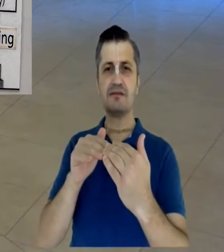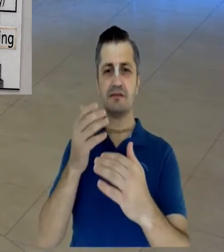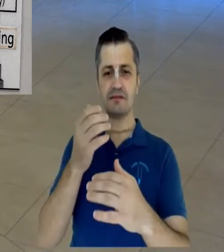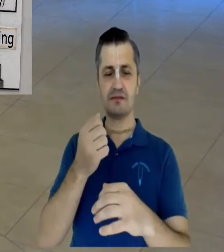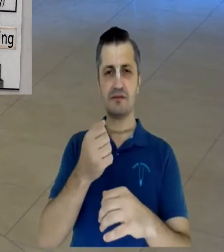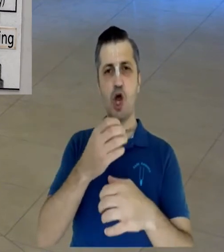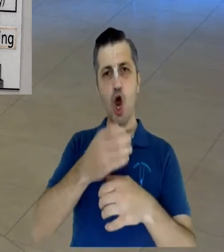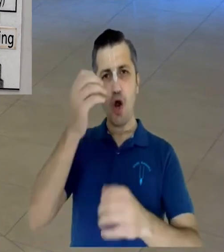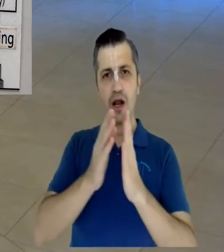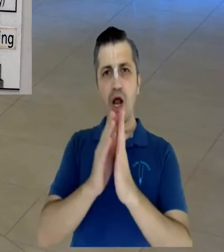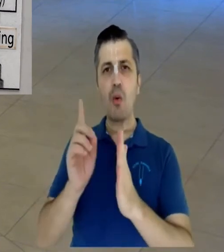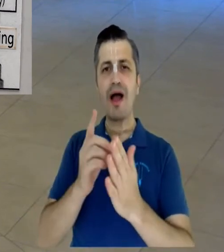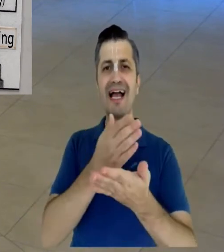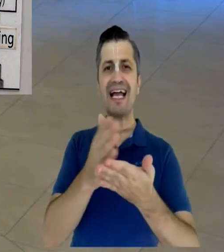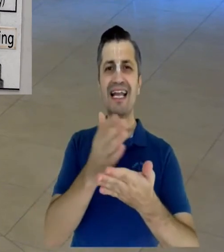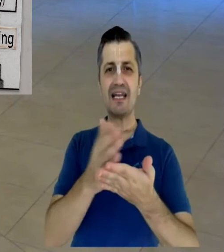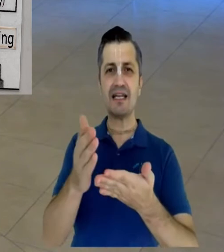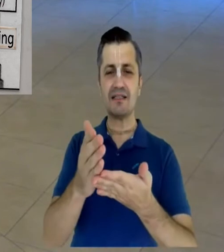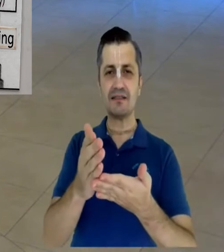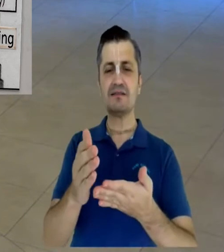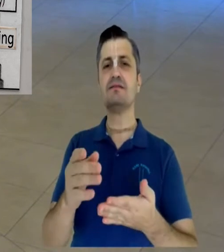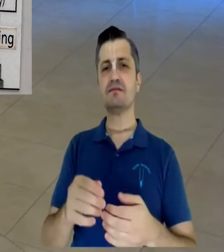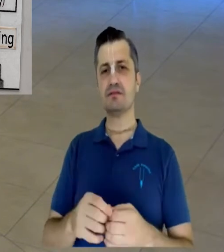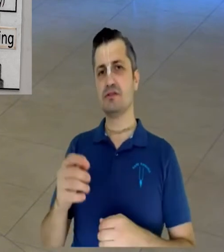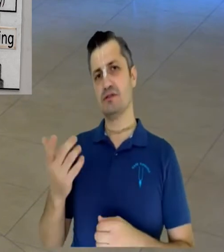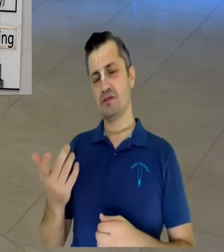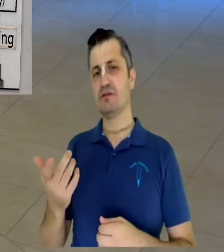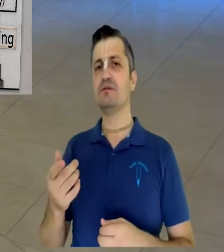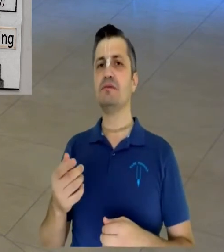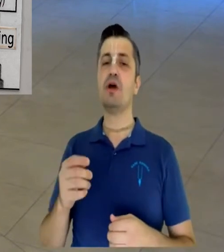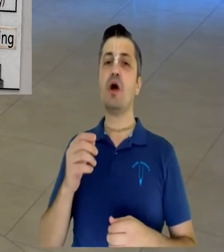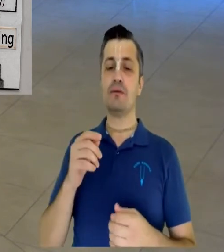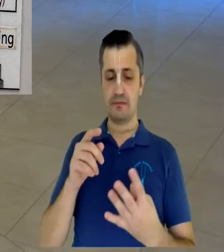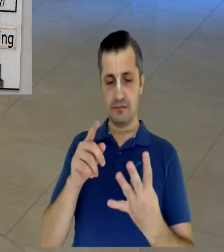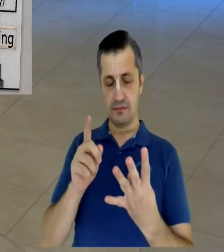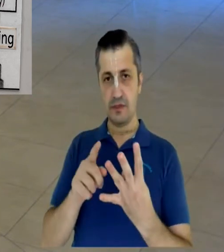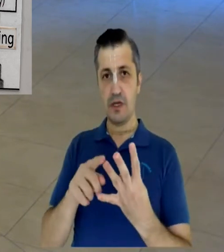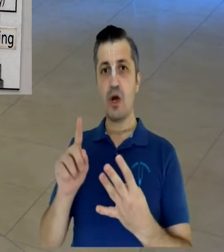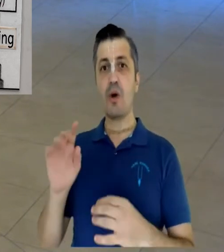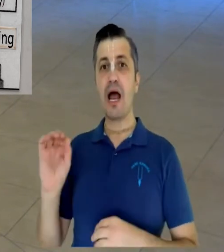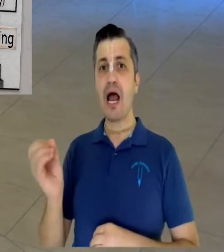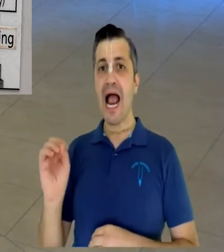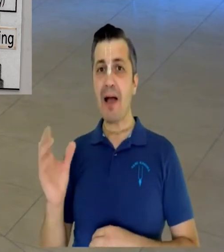actually internal cleanliness. And then gambling as well also corresponds with truthfulness.